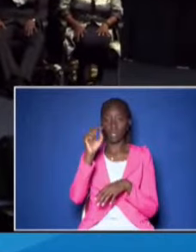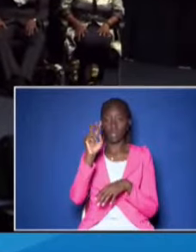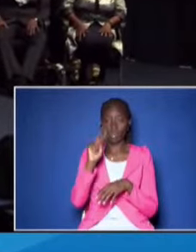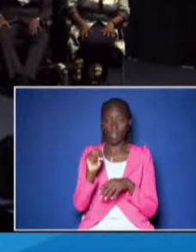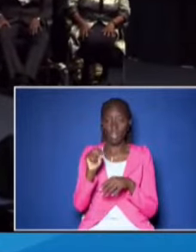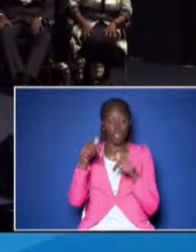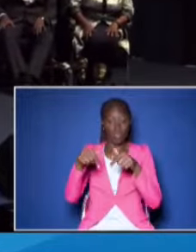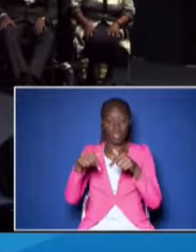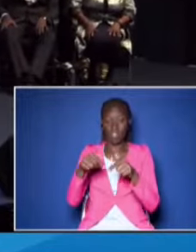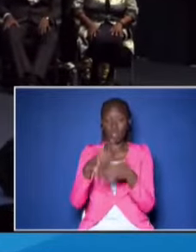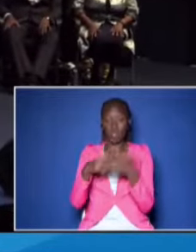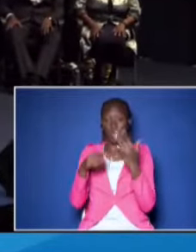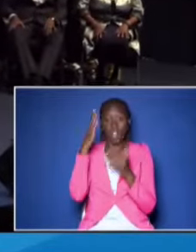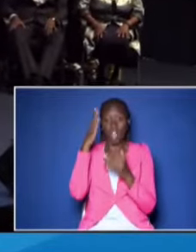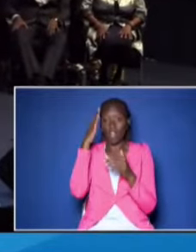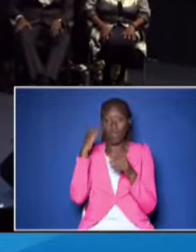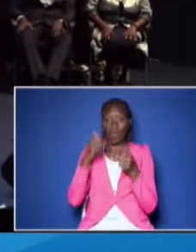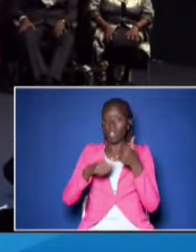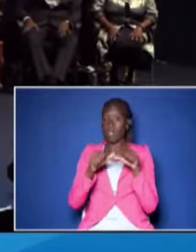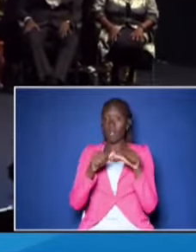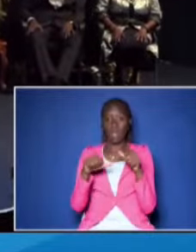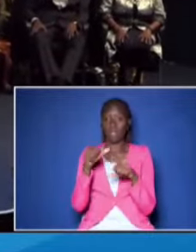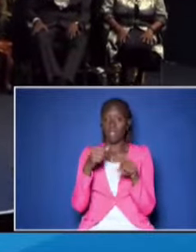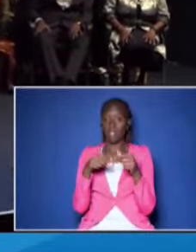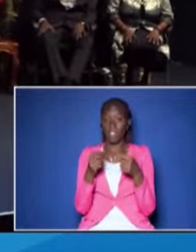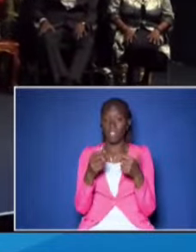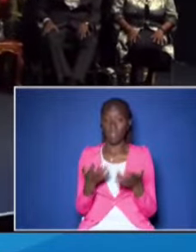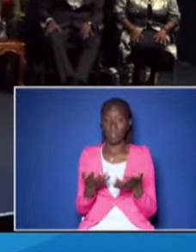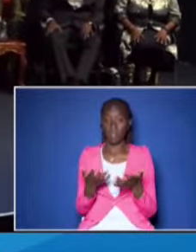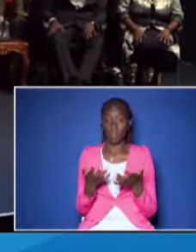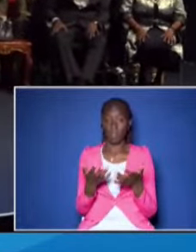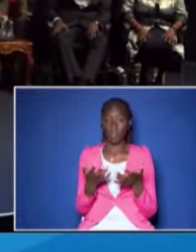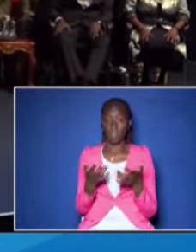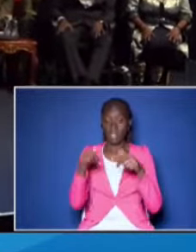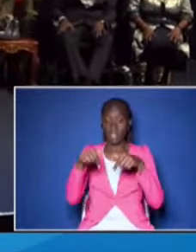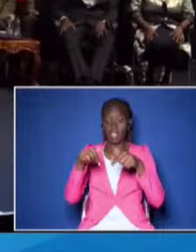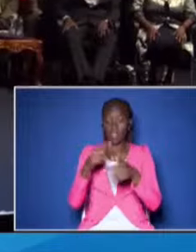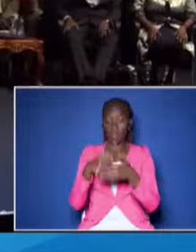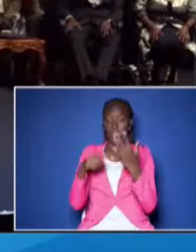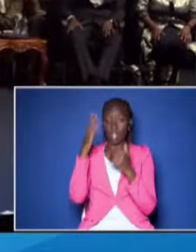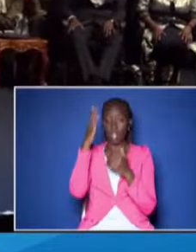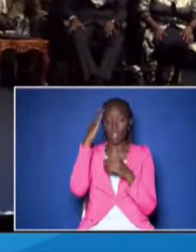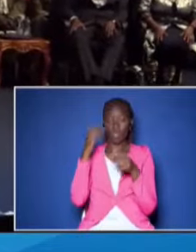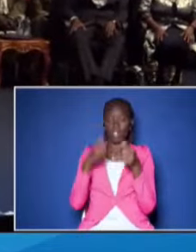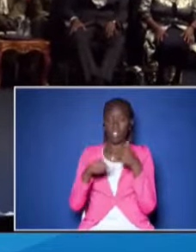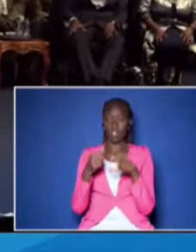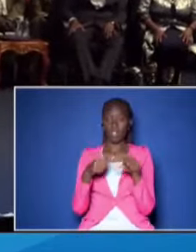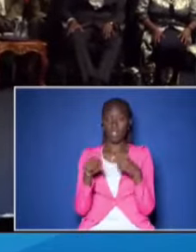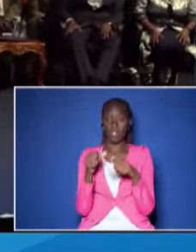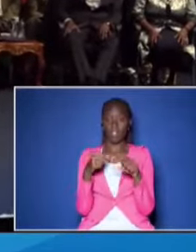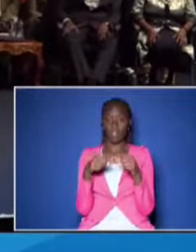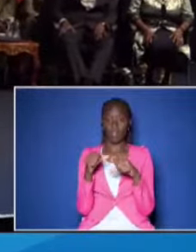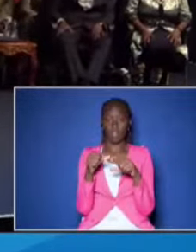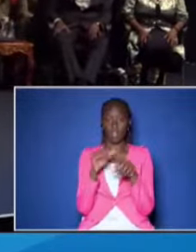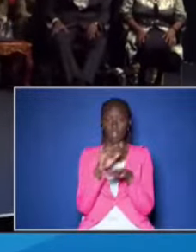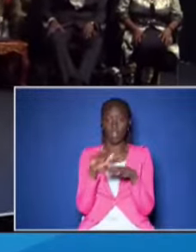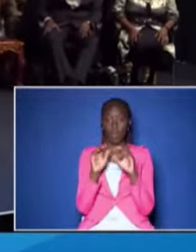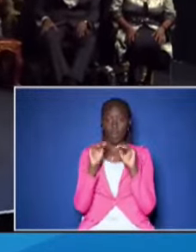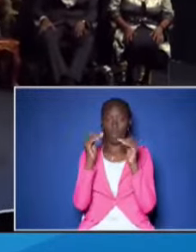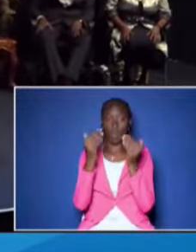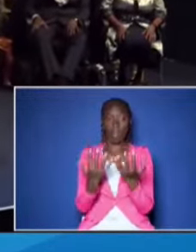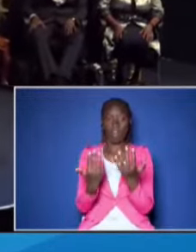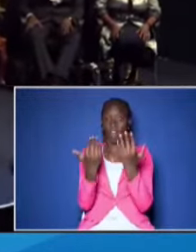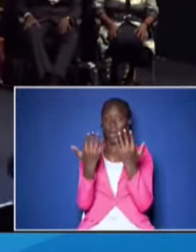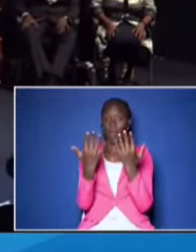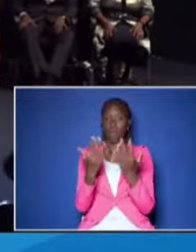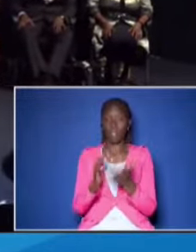I know to Scientific I said get up here he told the whole crowd he